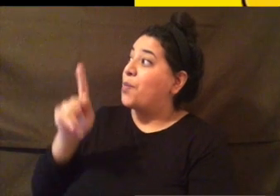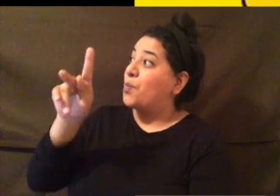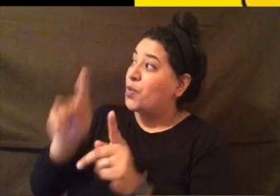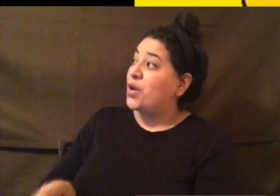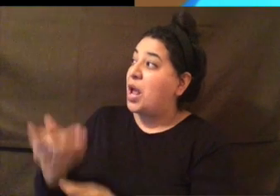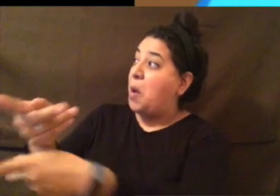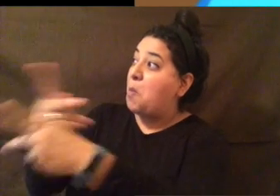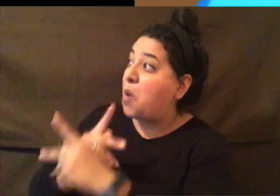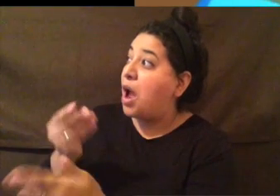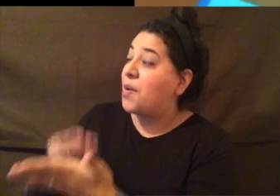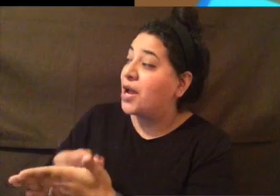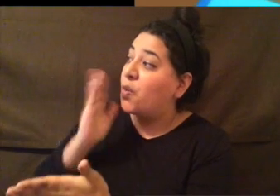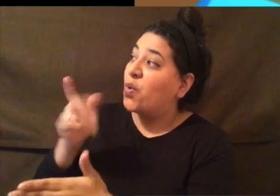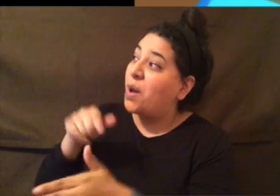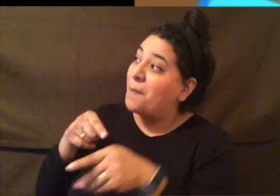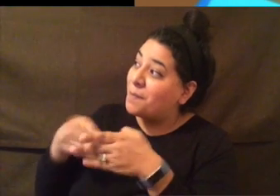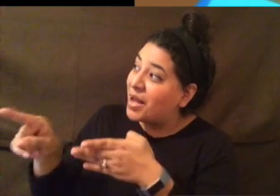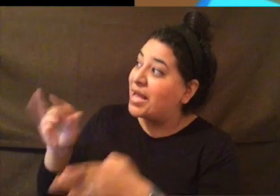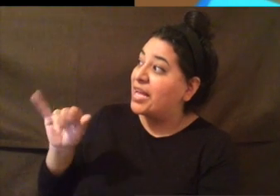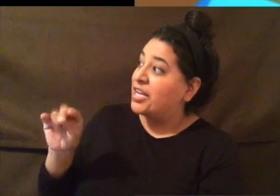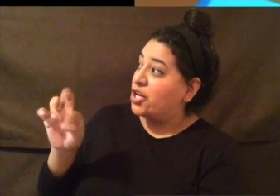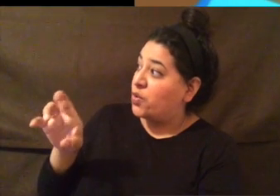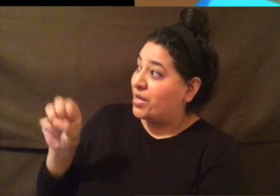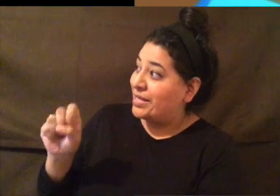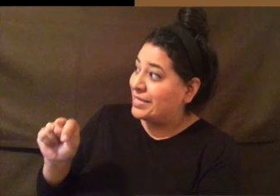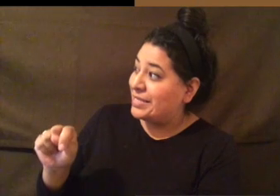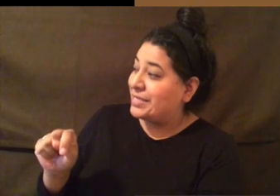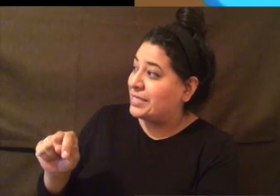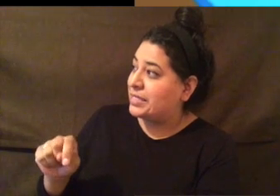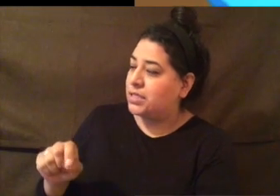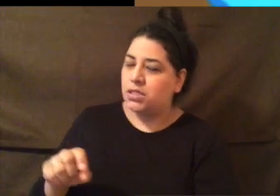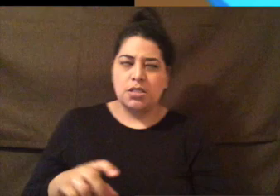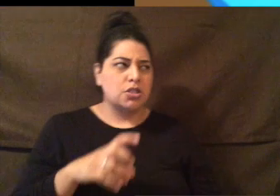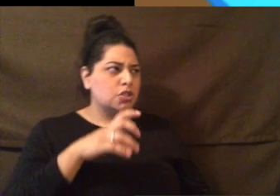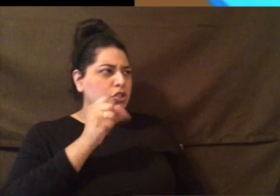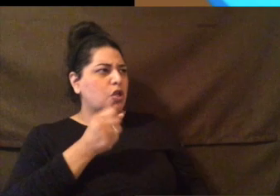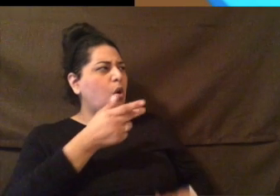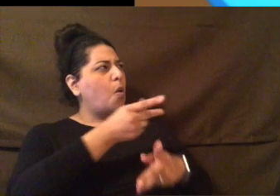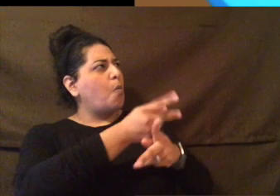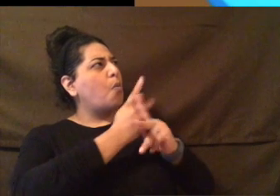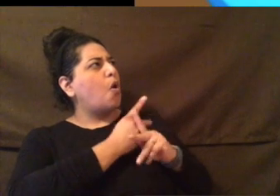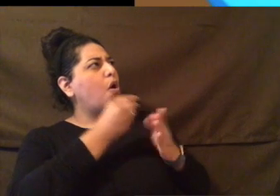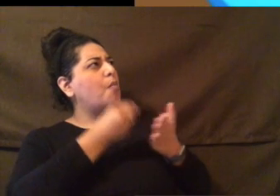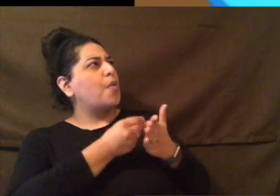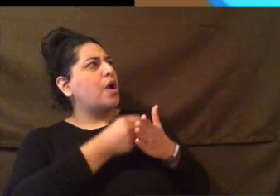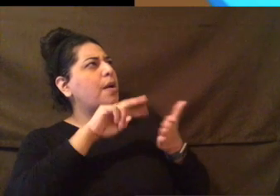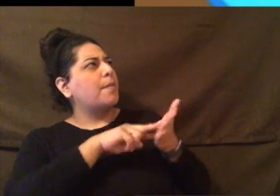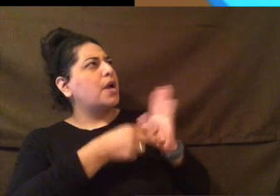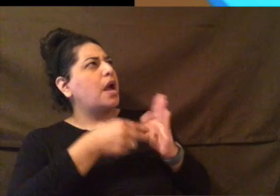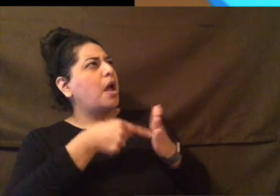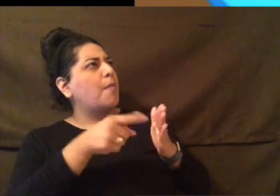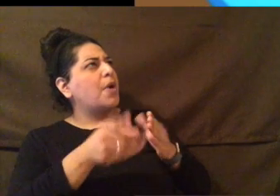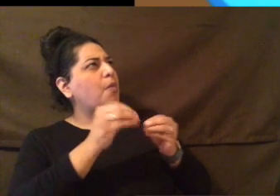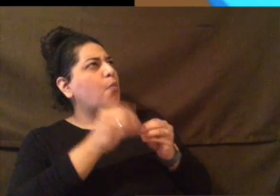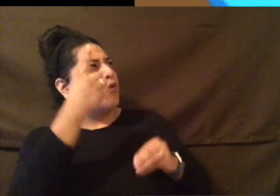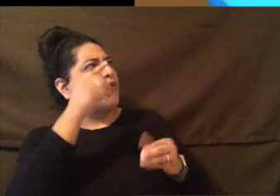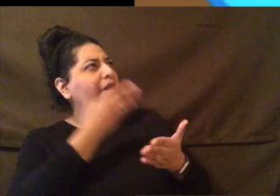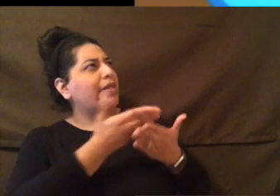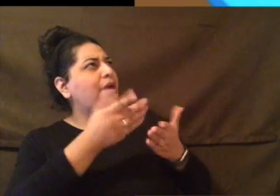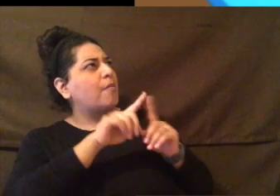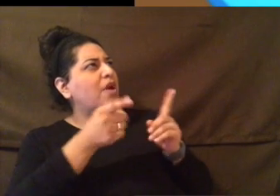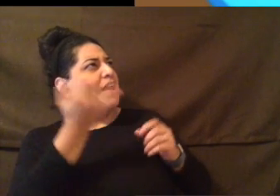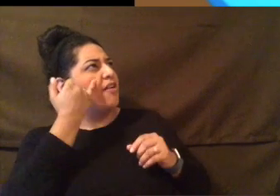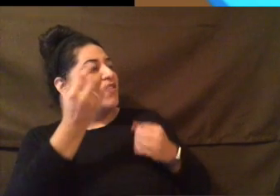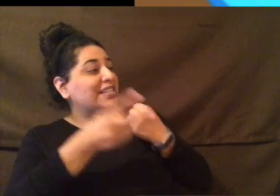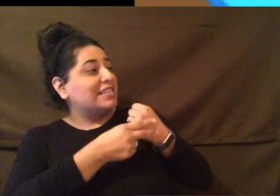interest on the loan, which is where the bank gets the money to give to you. So, borrowing money means I pay more for things, but if I save